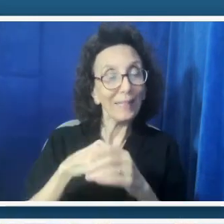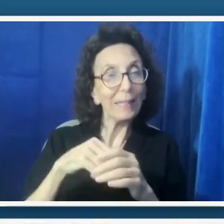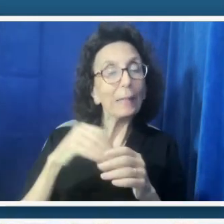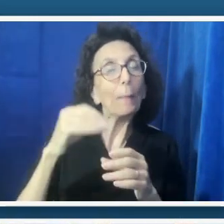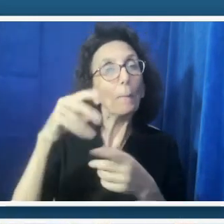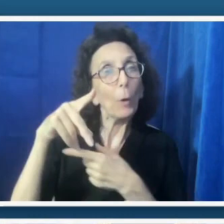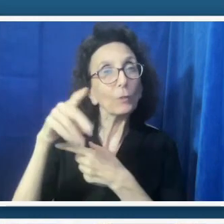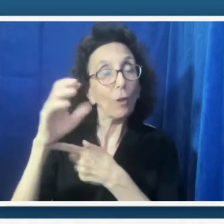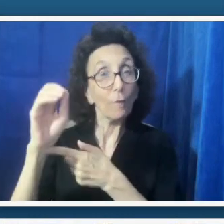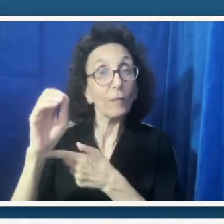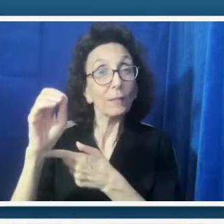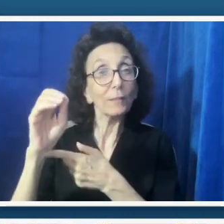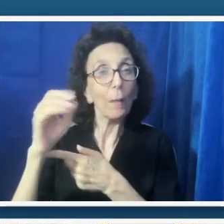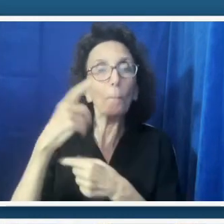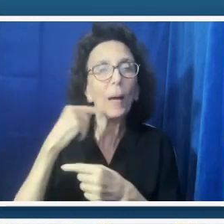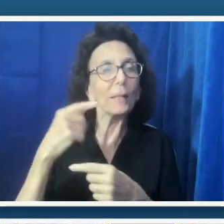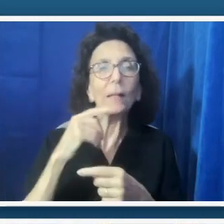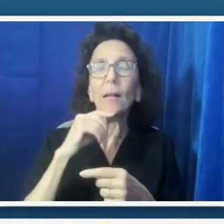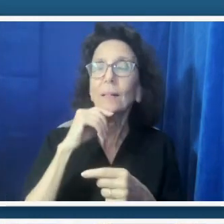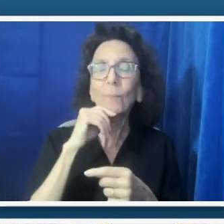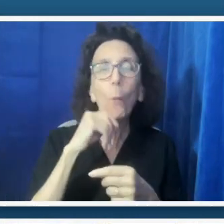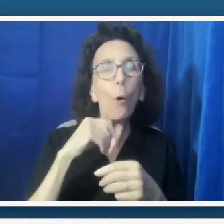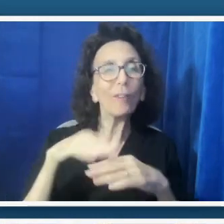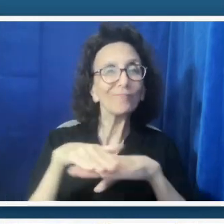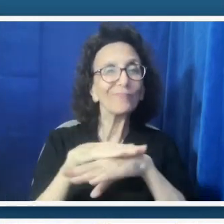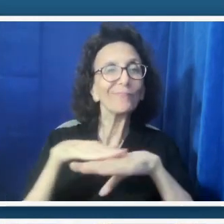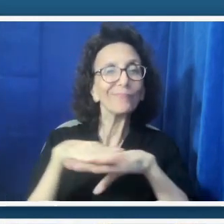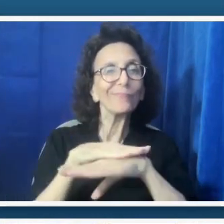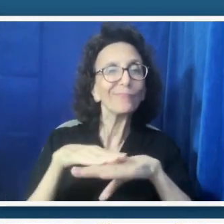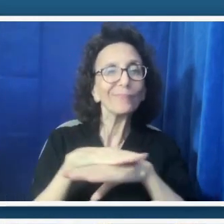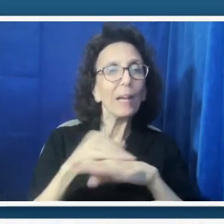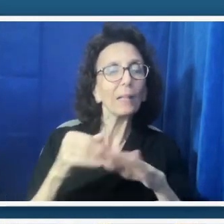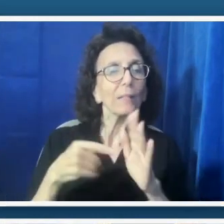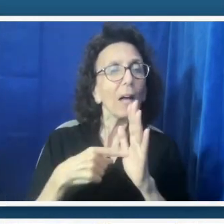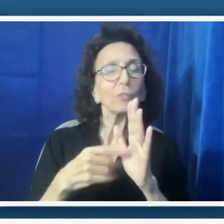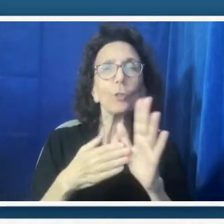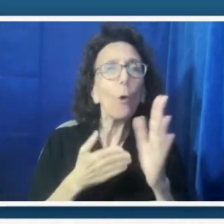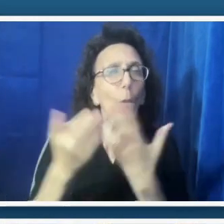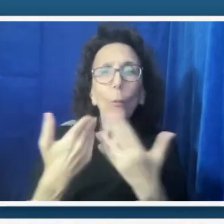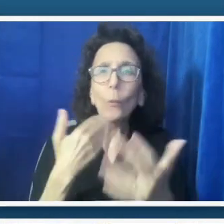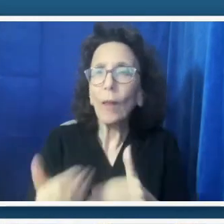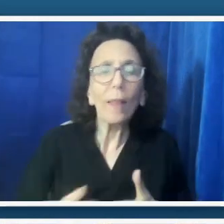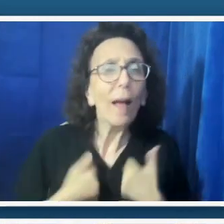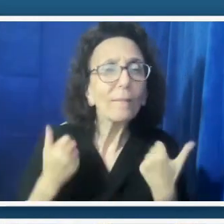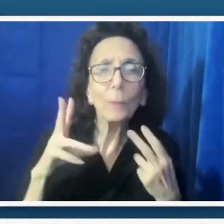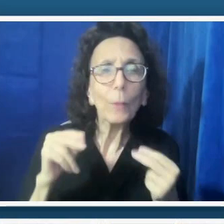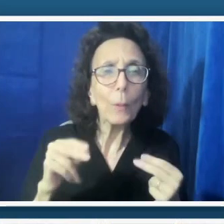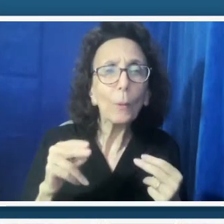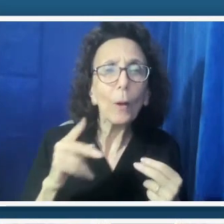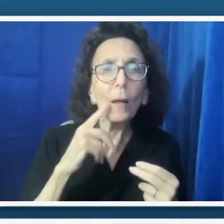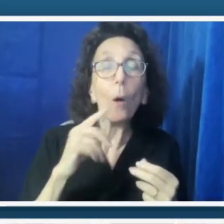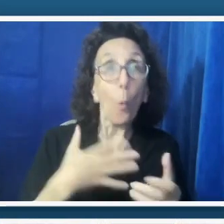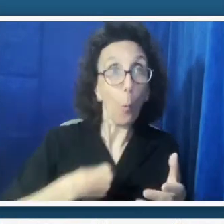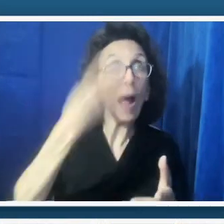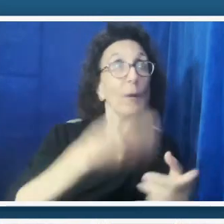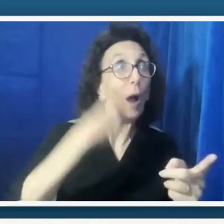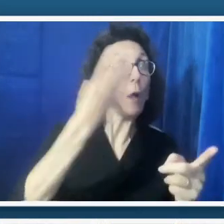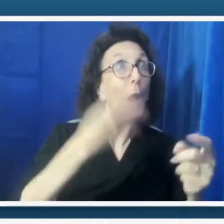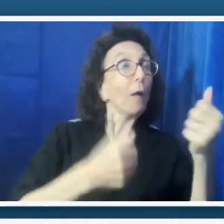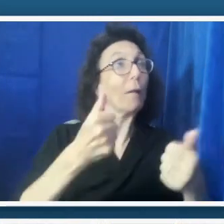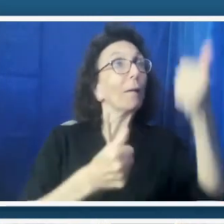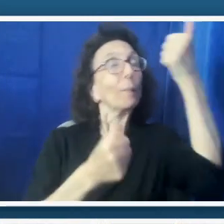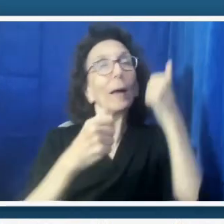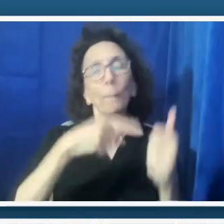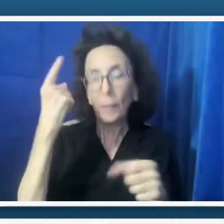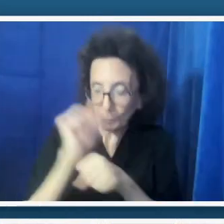little nuance to it, as I said, and it certainly did not show nearly as full a picture as it did for the dominant culture. So you might be wondering about